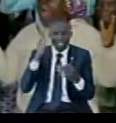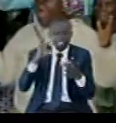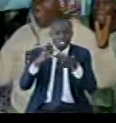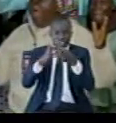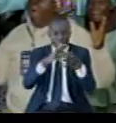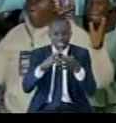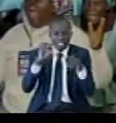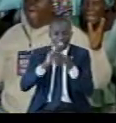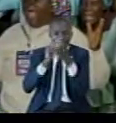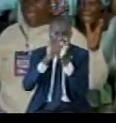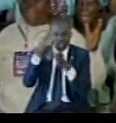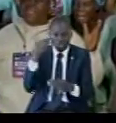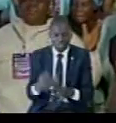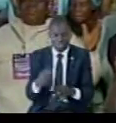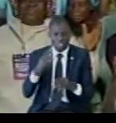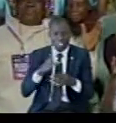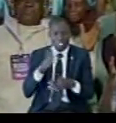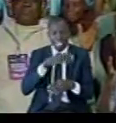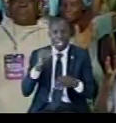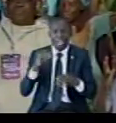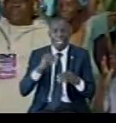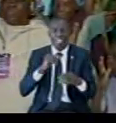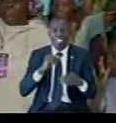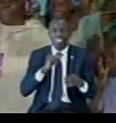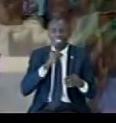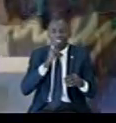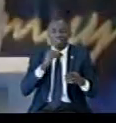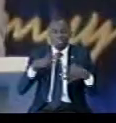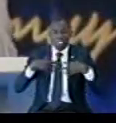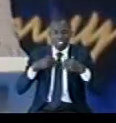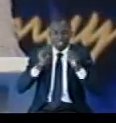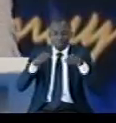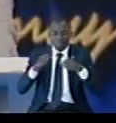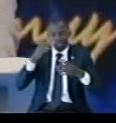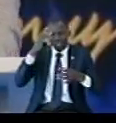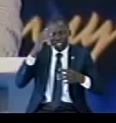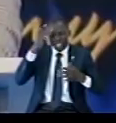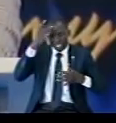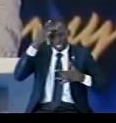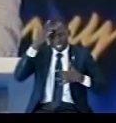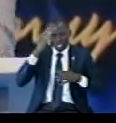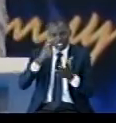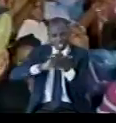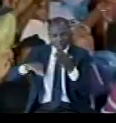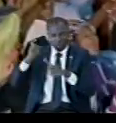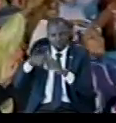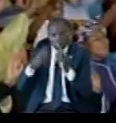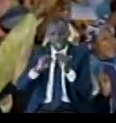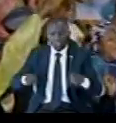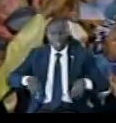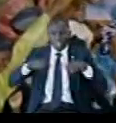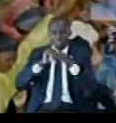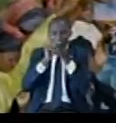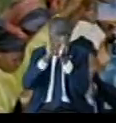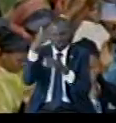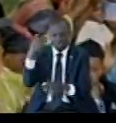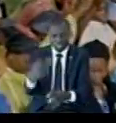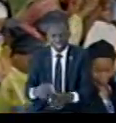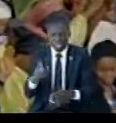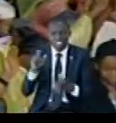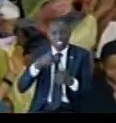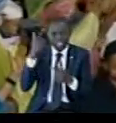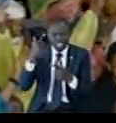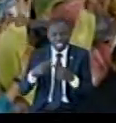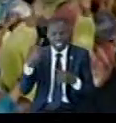reunited, and incurable diseases taken away from every life. And then